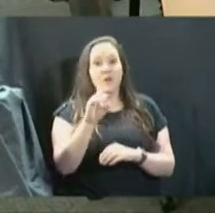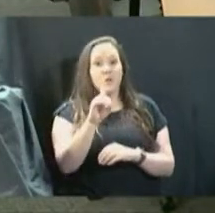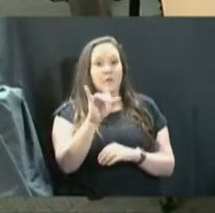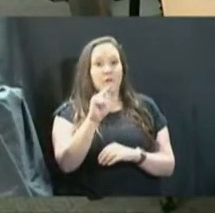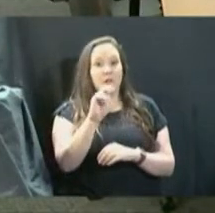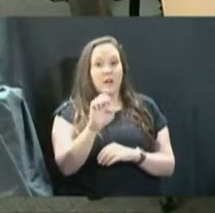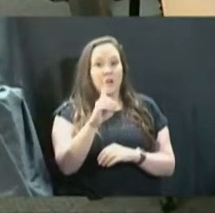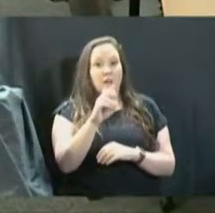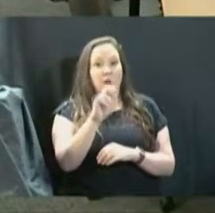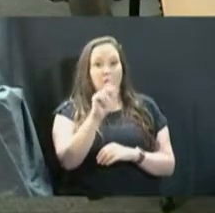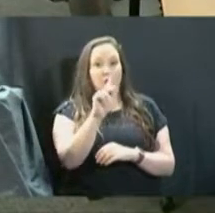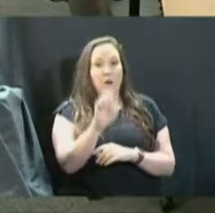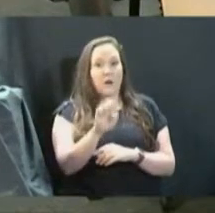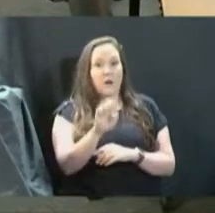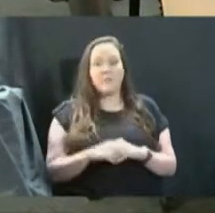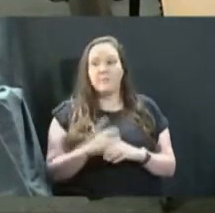Drake,